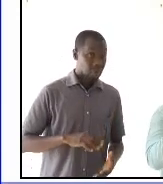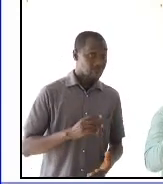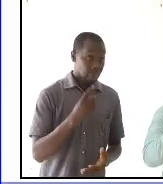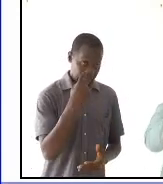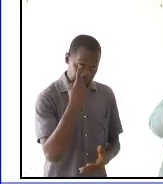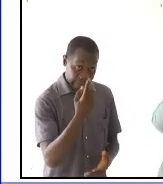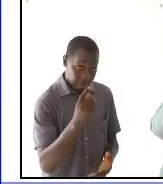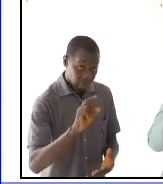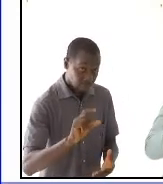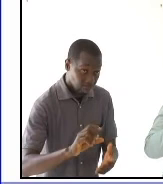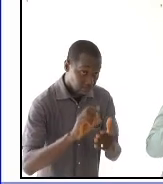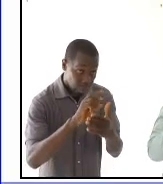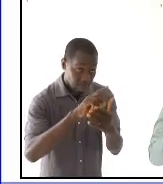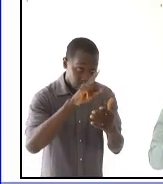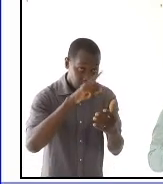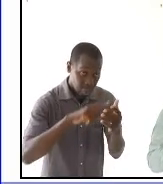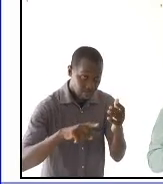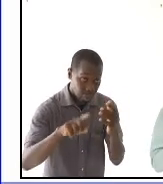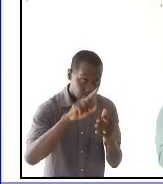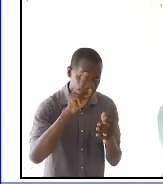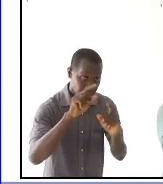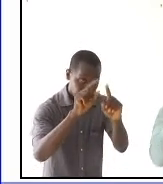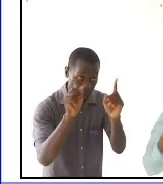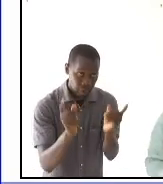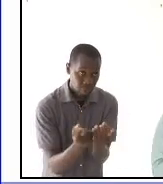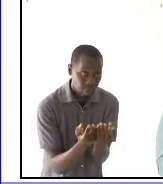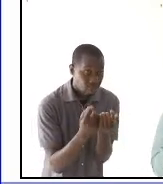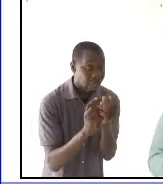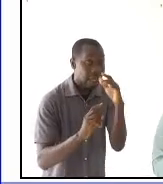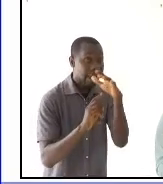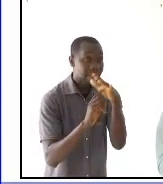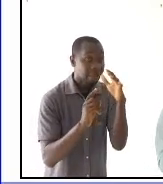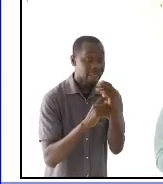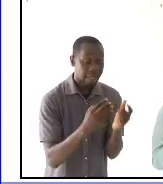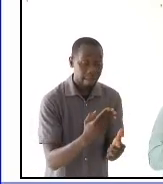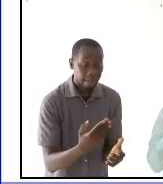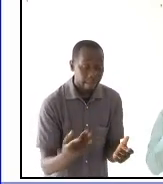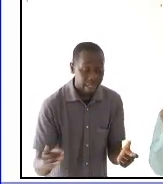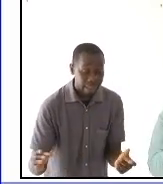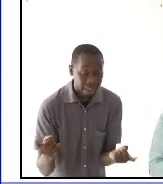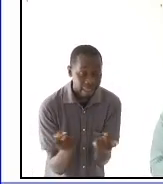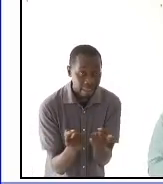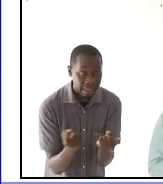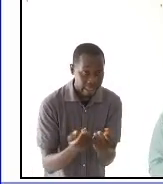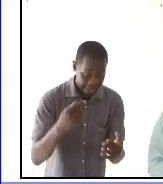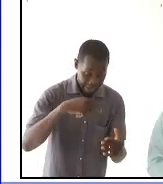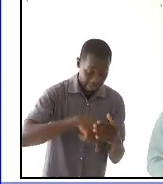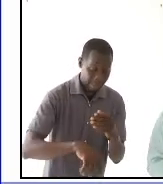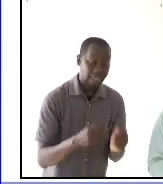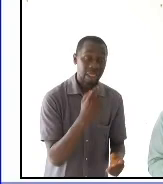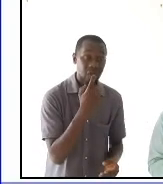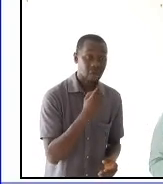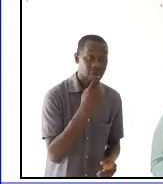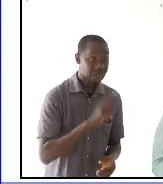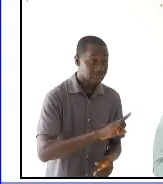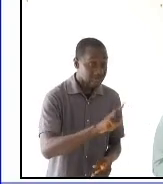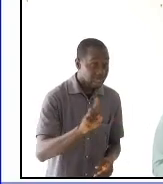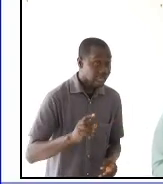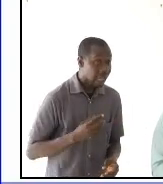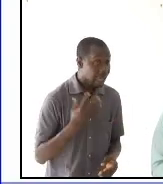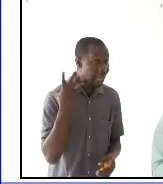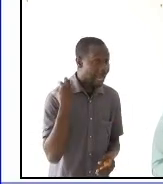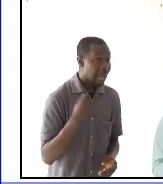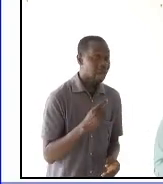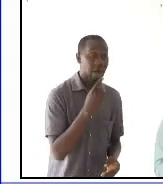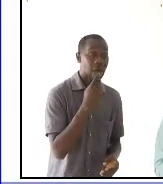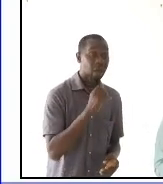loop of Henle, that U-shaped structure. That is where all important materials are taken back into the blood. So this is how our